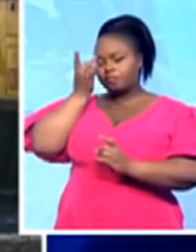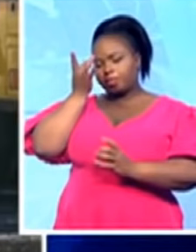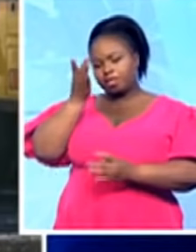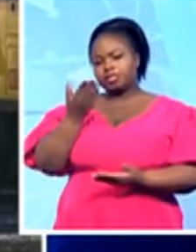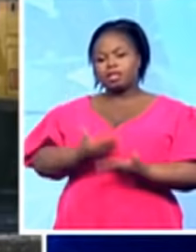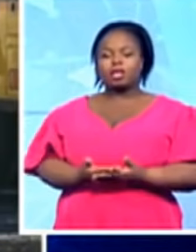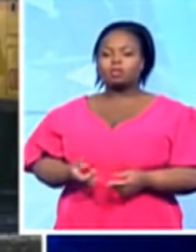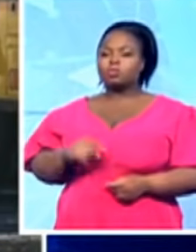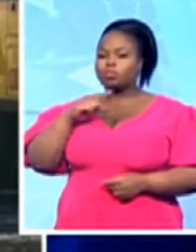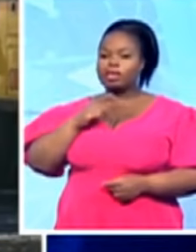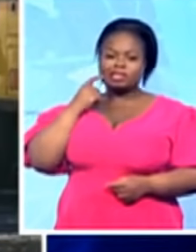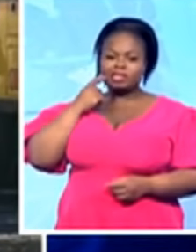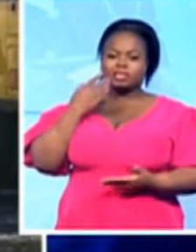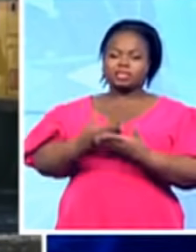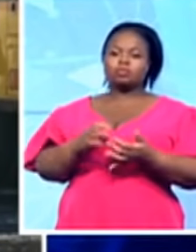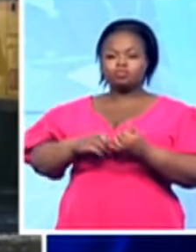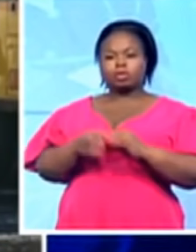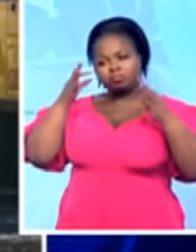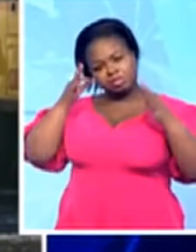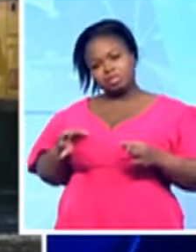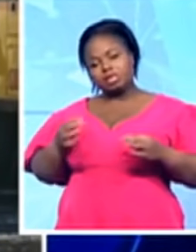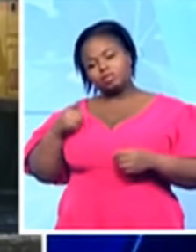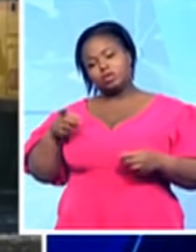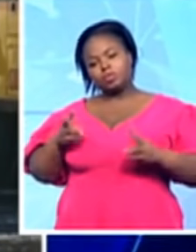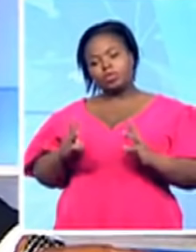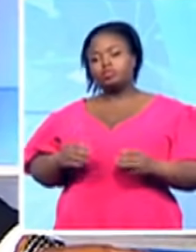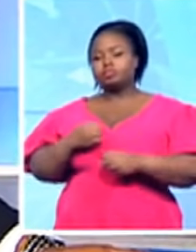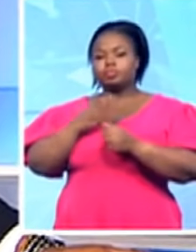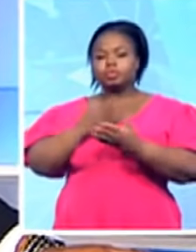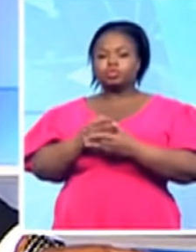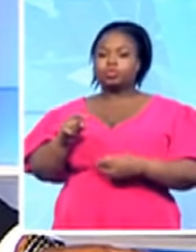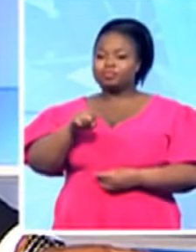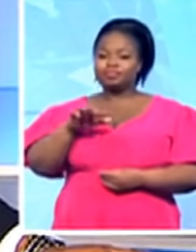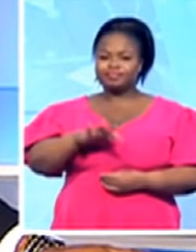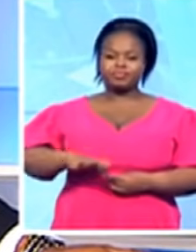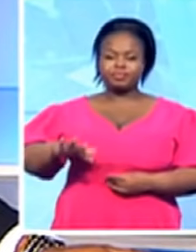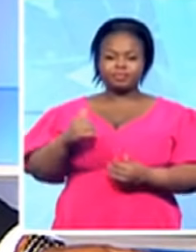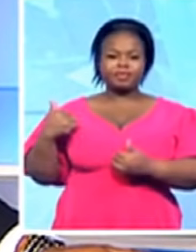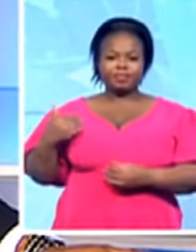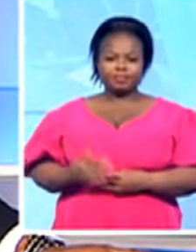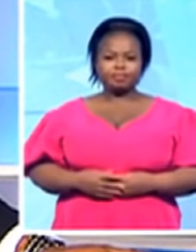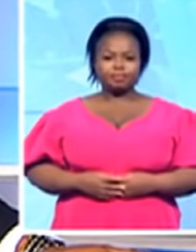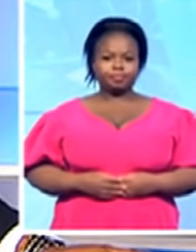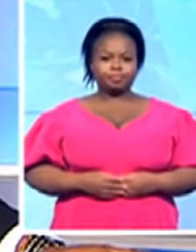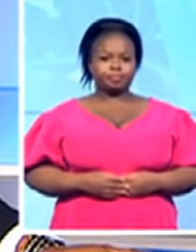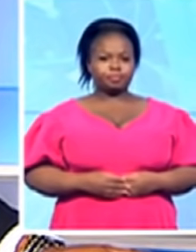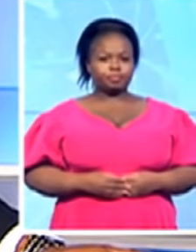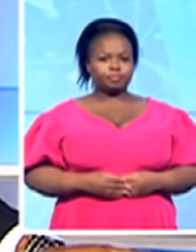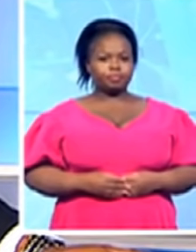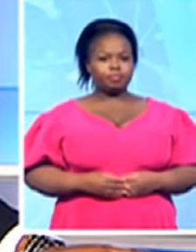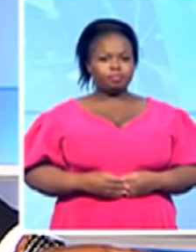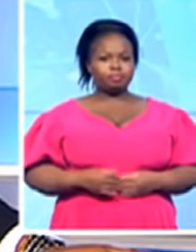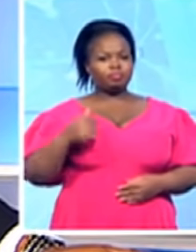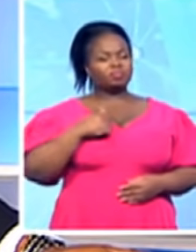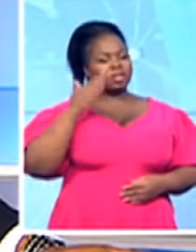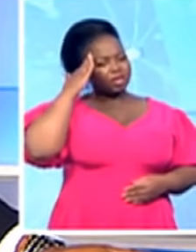correct decisions in order to ensure that we're keeping our road users safe. I know you got to go, Thania, but I just want to throw in one more quick